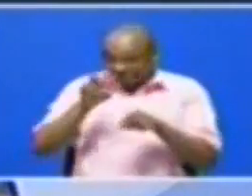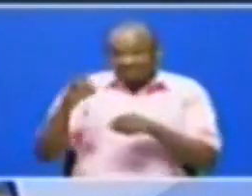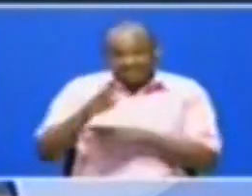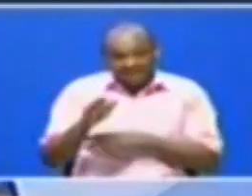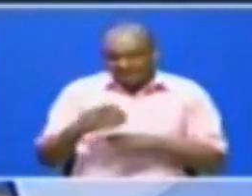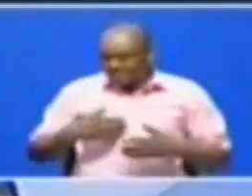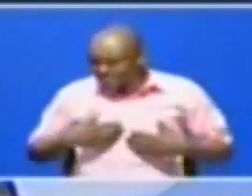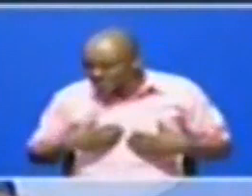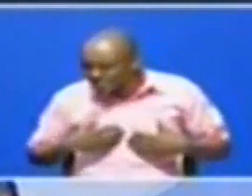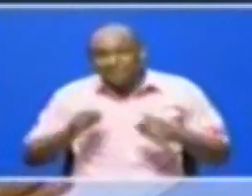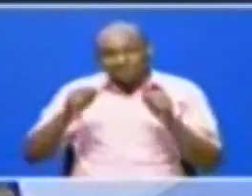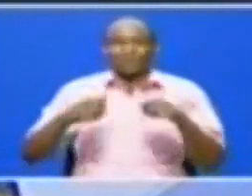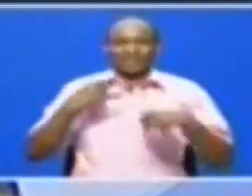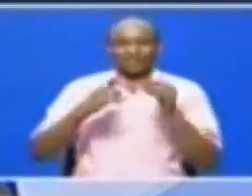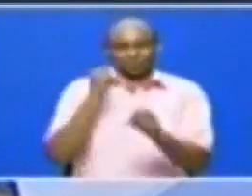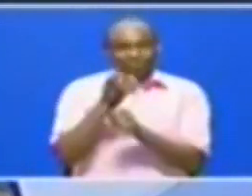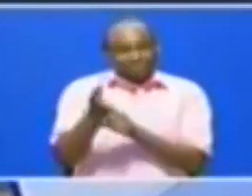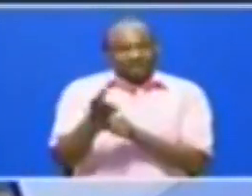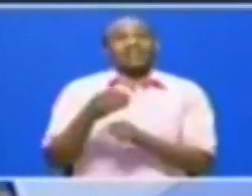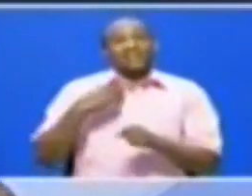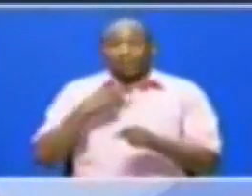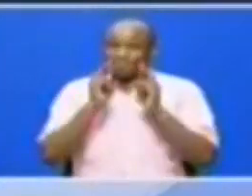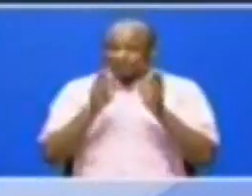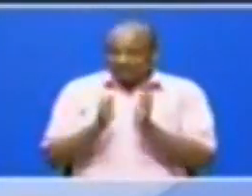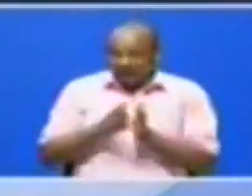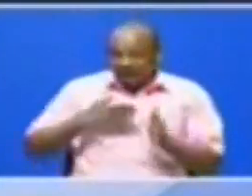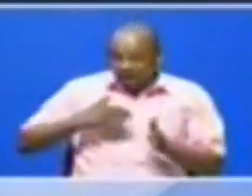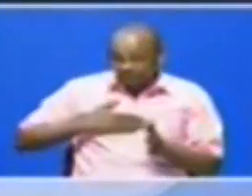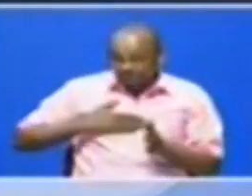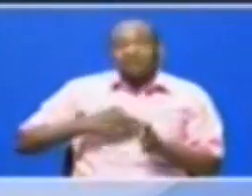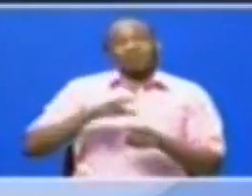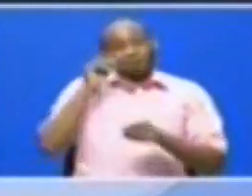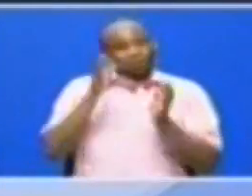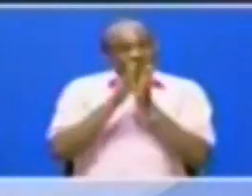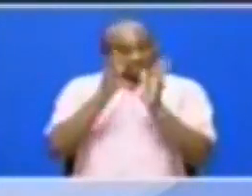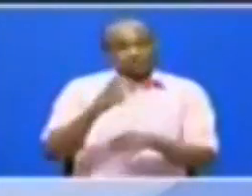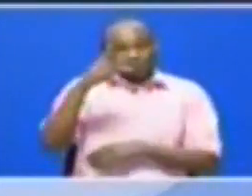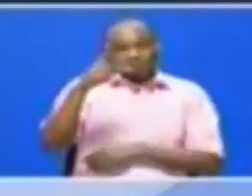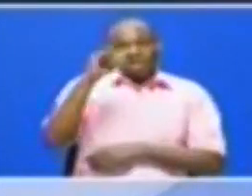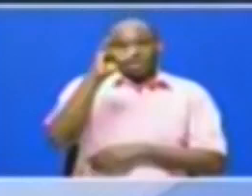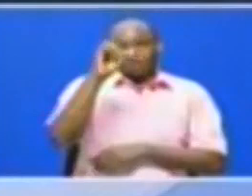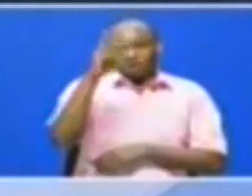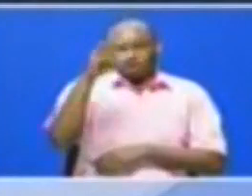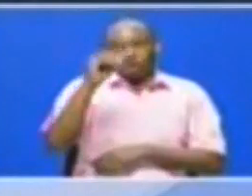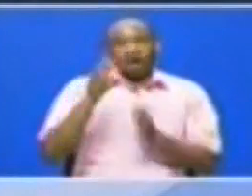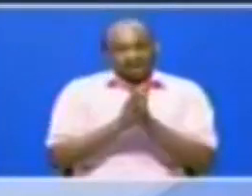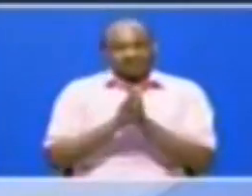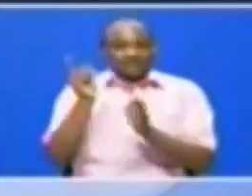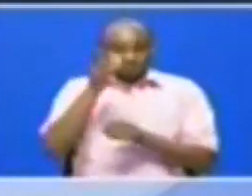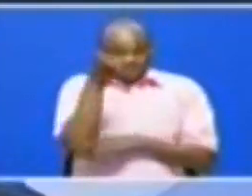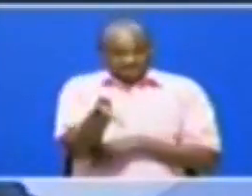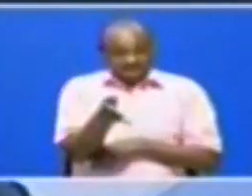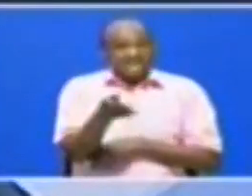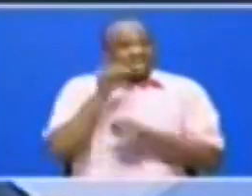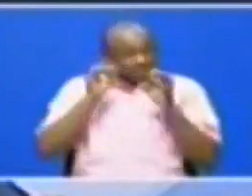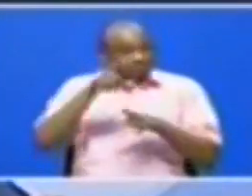provides hope for another day at work? Our reporter Raquel Muigai caught up with Elijah Kioko, snake handler at the Nairobi Snake Park. And if you're